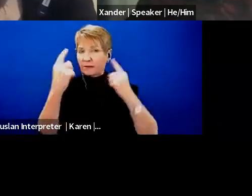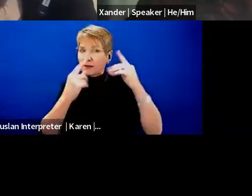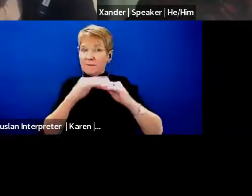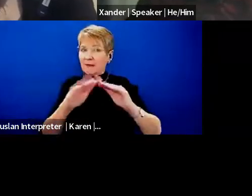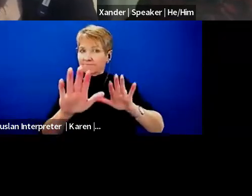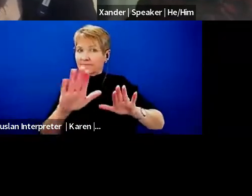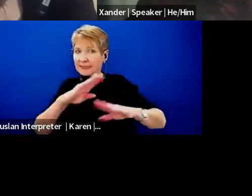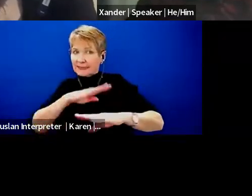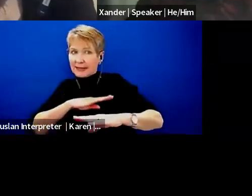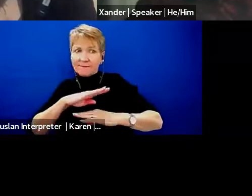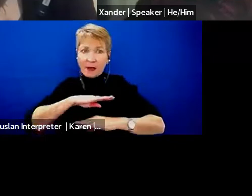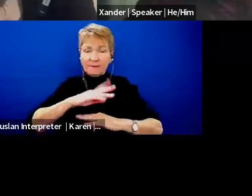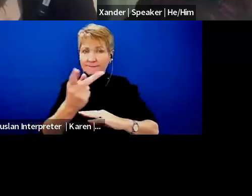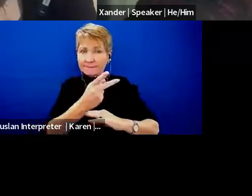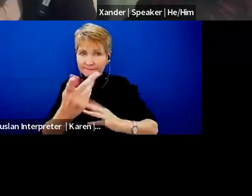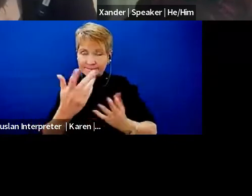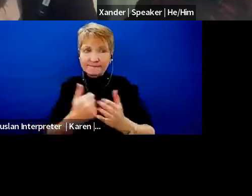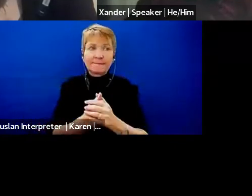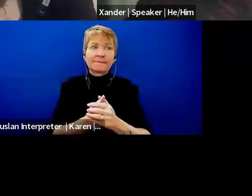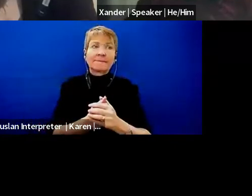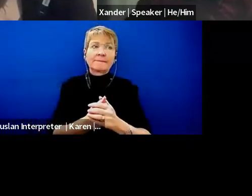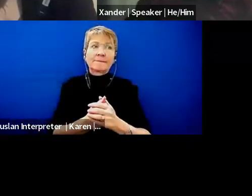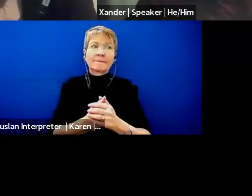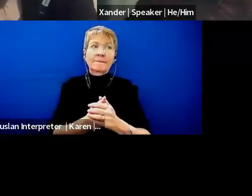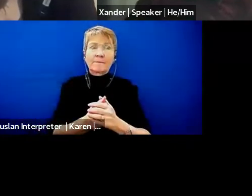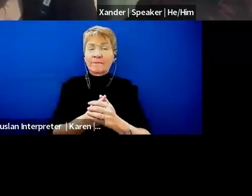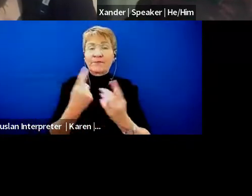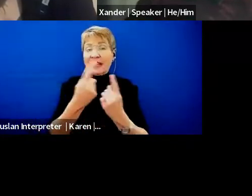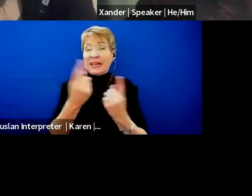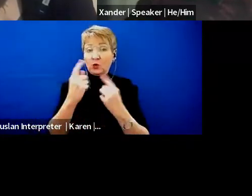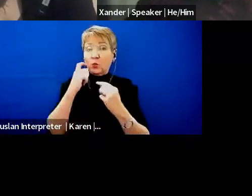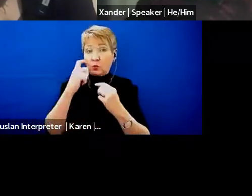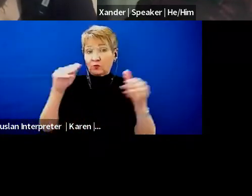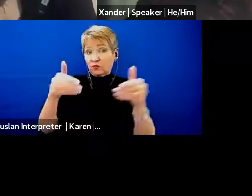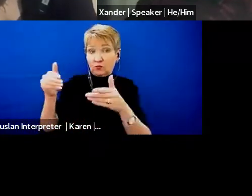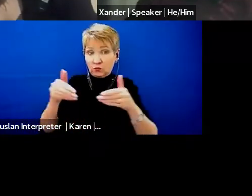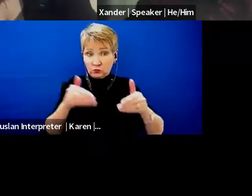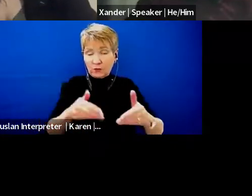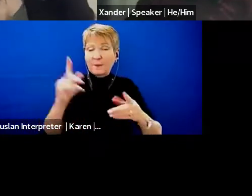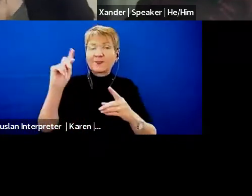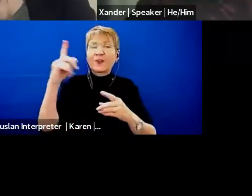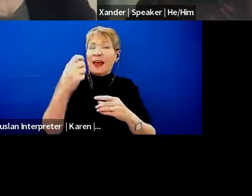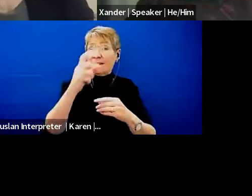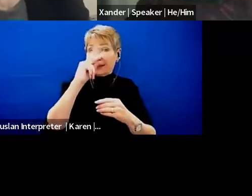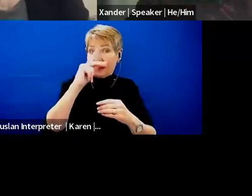Each panelist today will introduce themselves, but today we have with us young